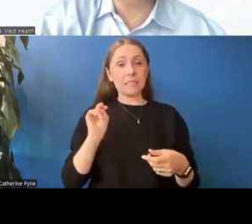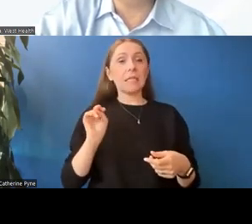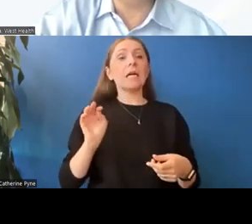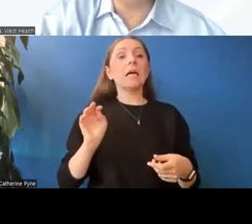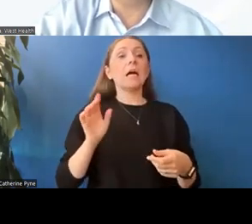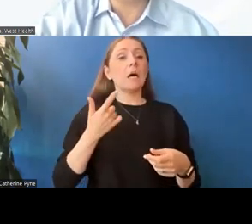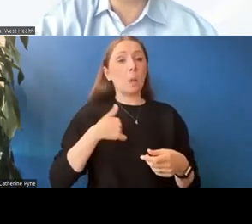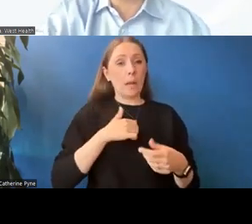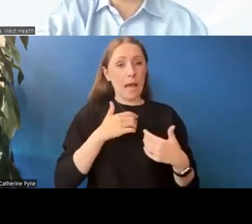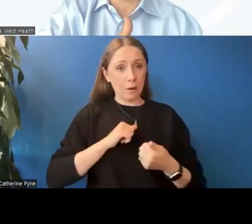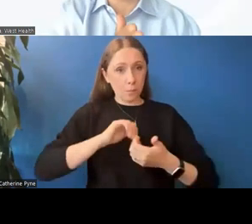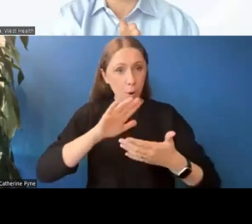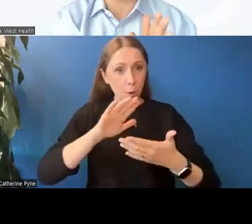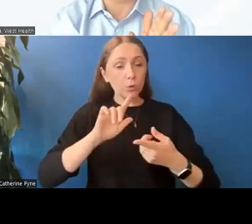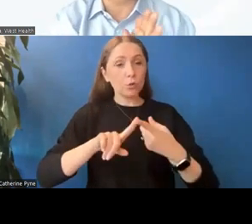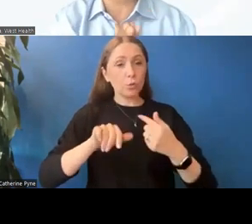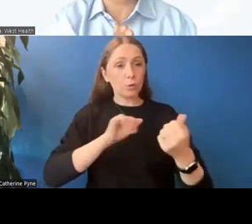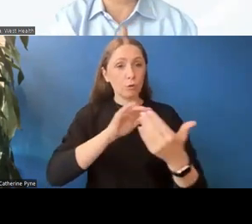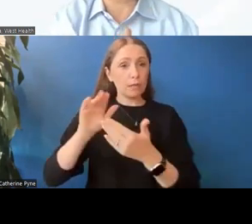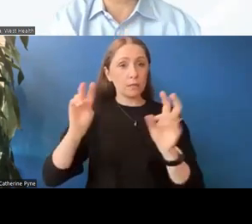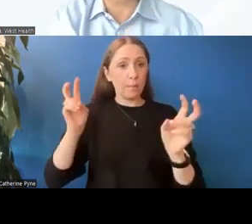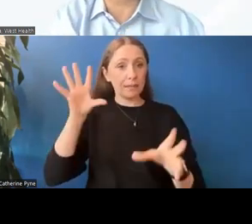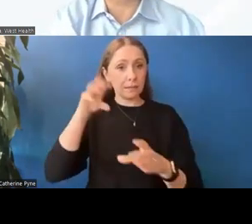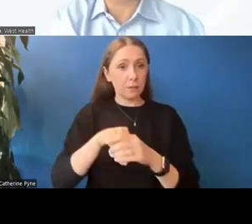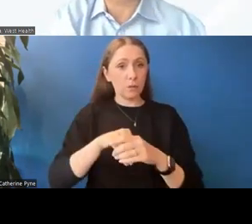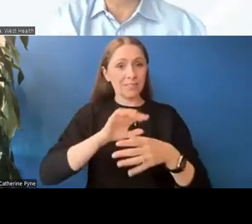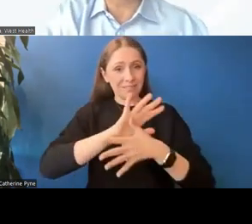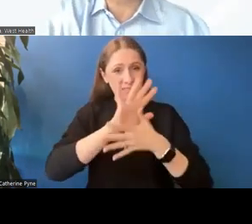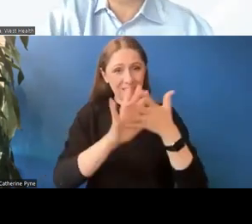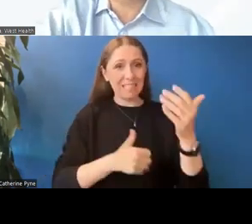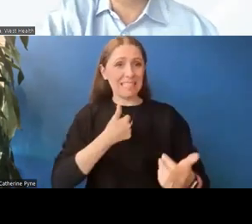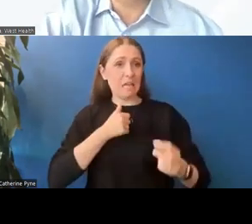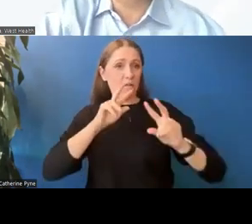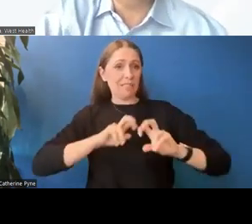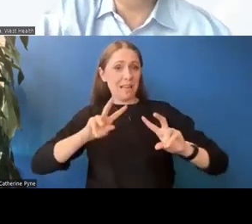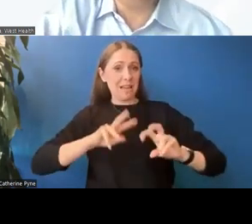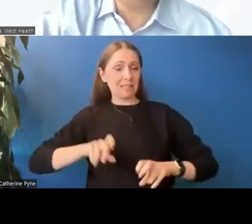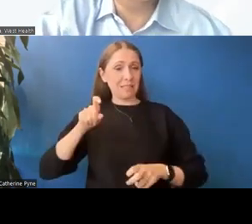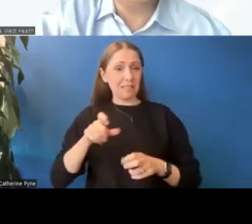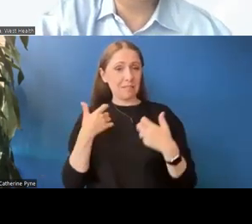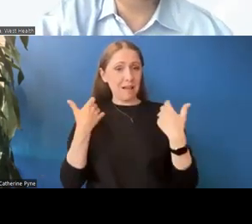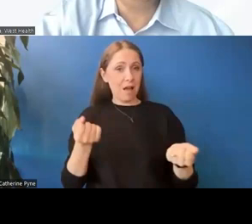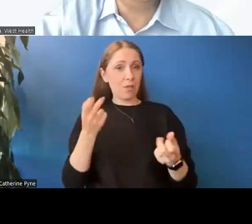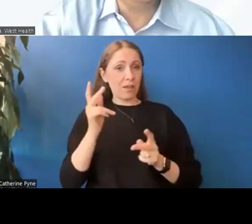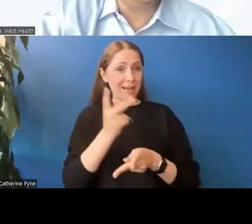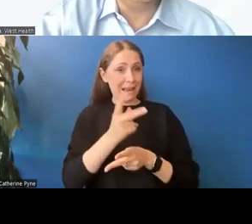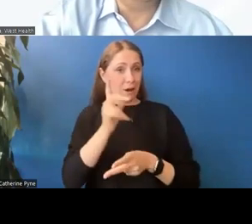an approach to address topics that included both sort of the self-assessed needs of the